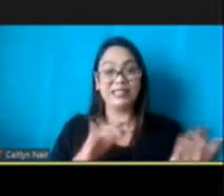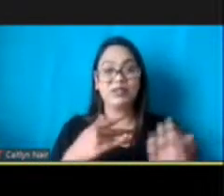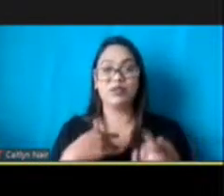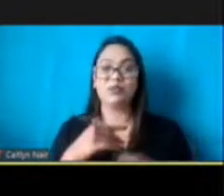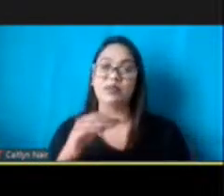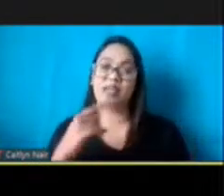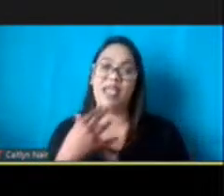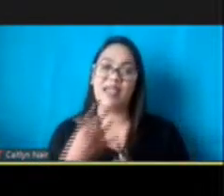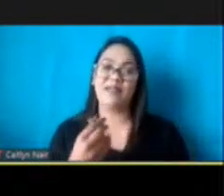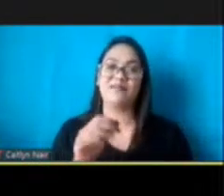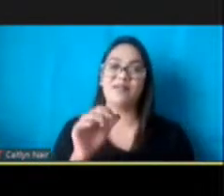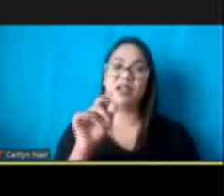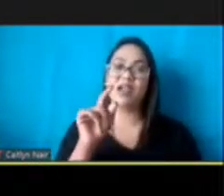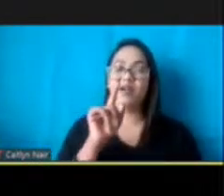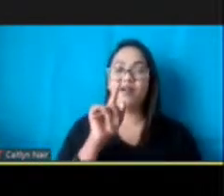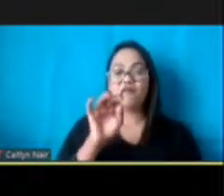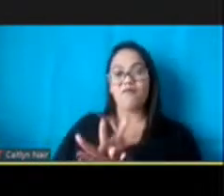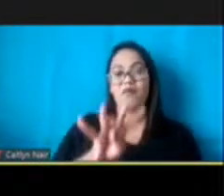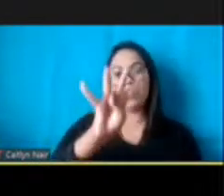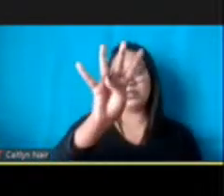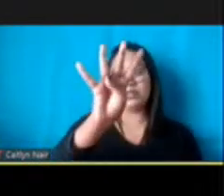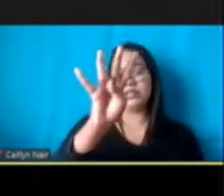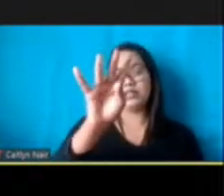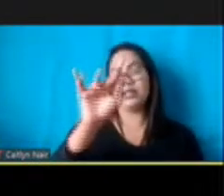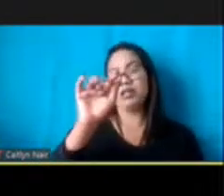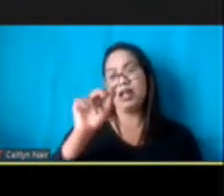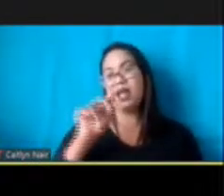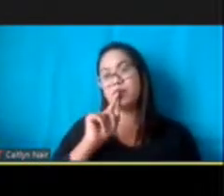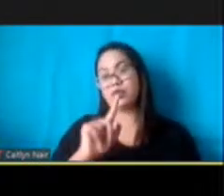2.83% as a province of KwaZulu-Natal.